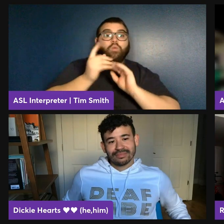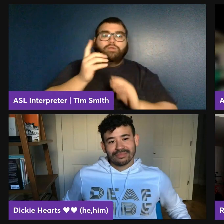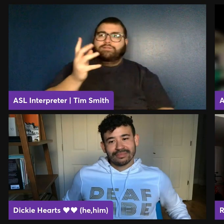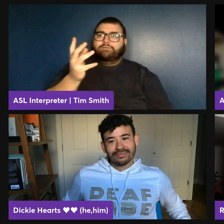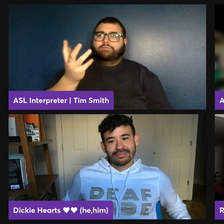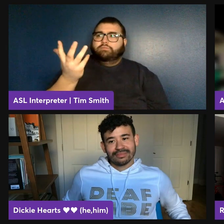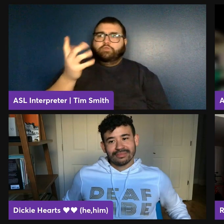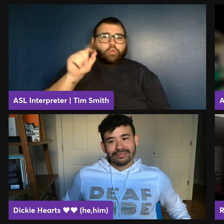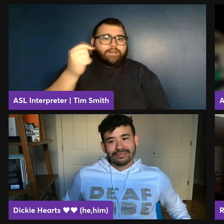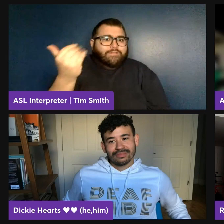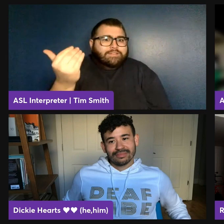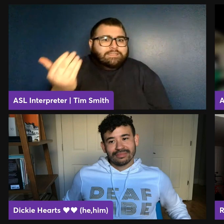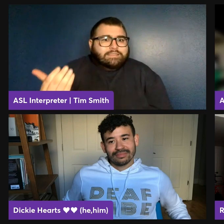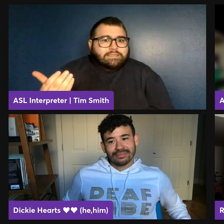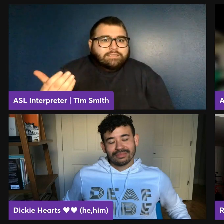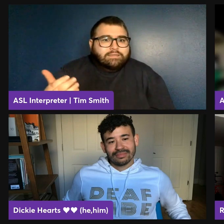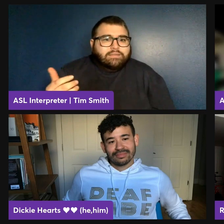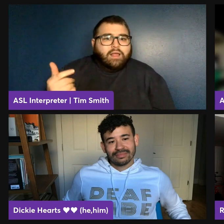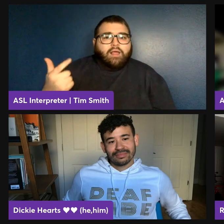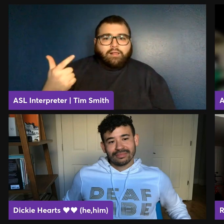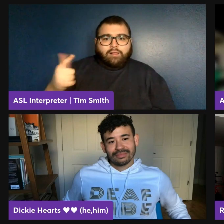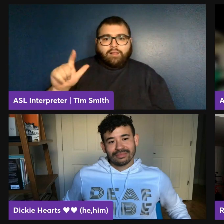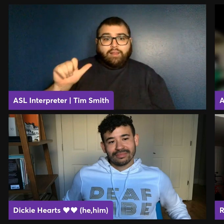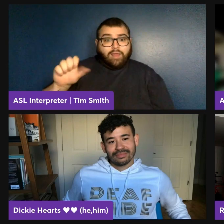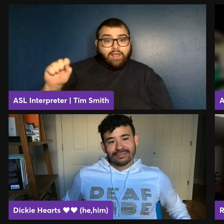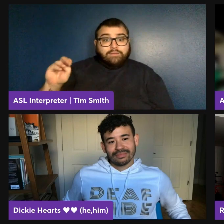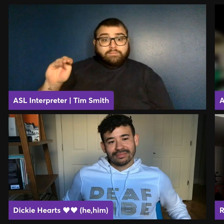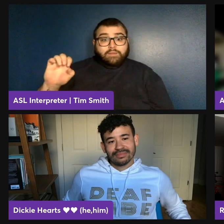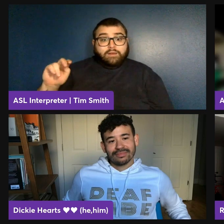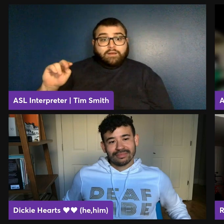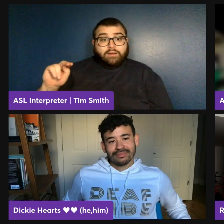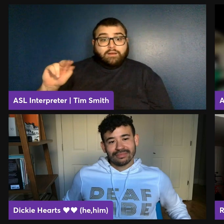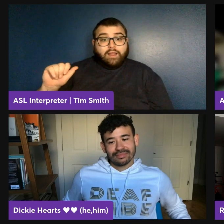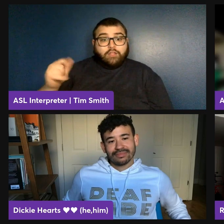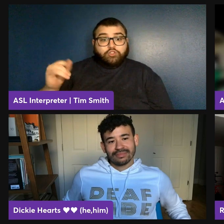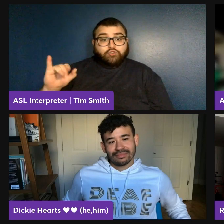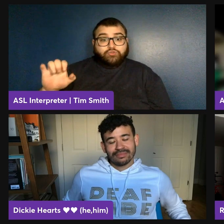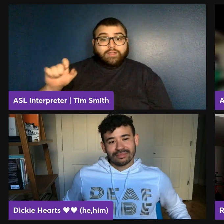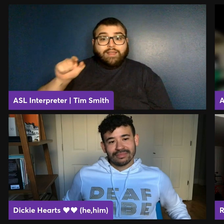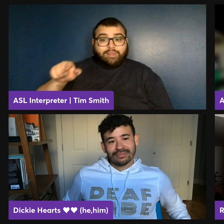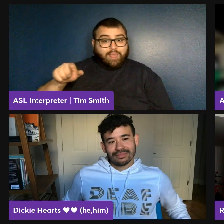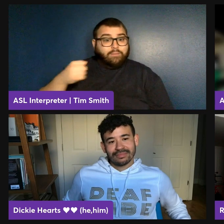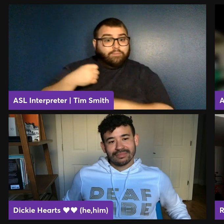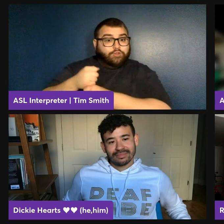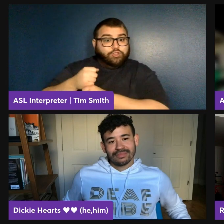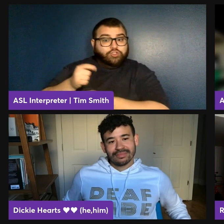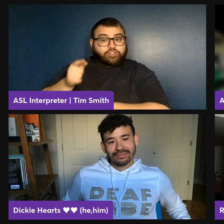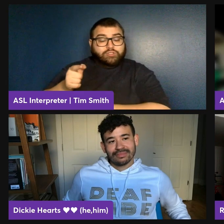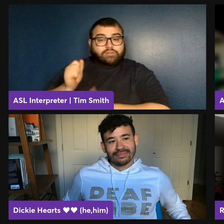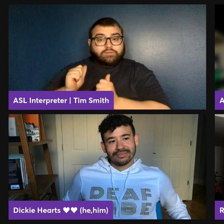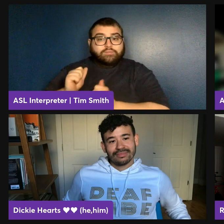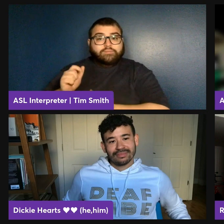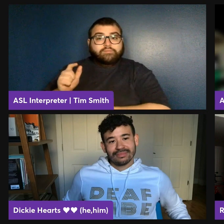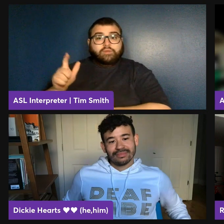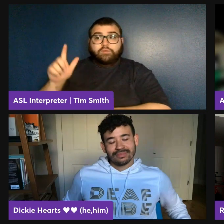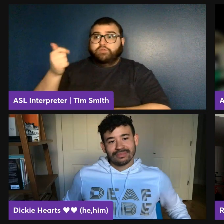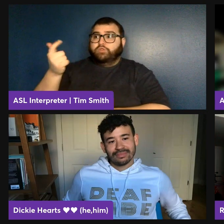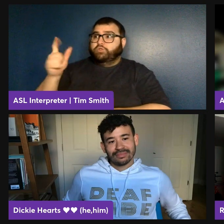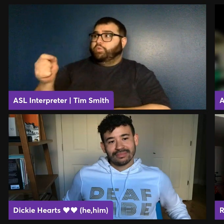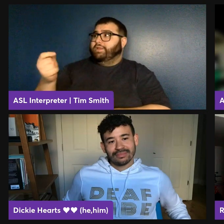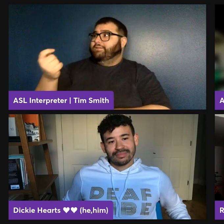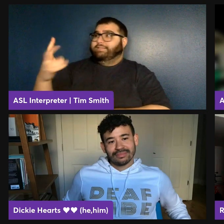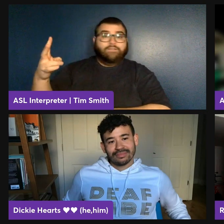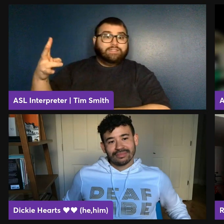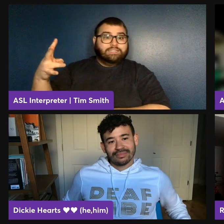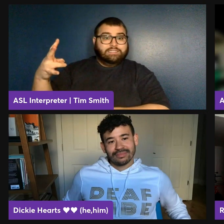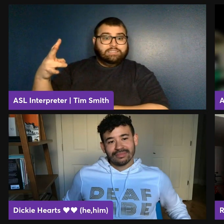and Glass Menagerie, the production that we've been mentioning with Madison Ferris, that was 2017,